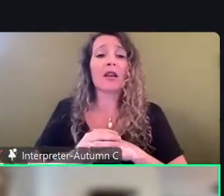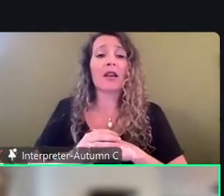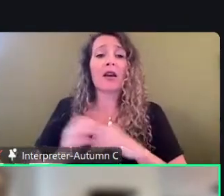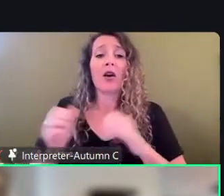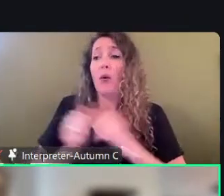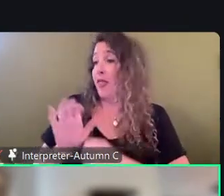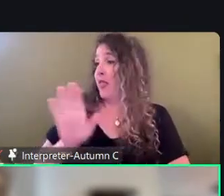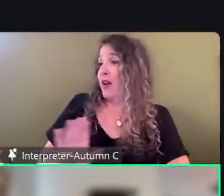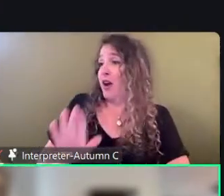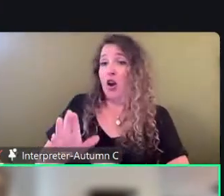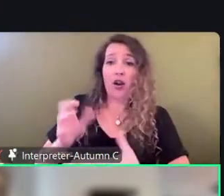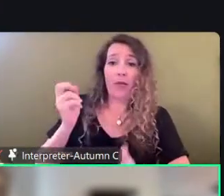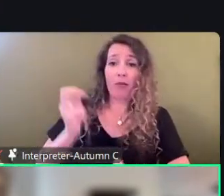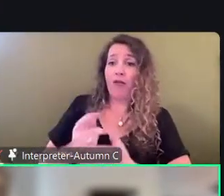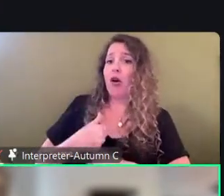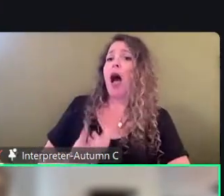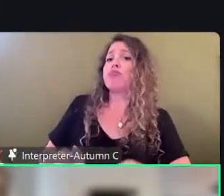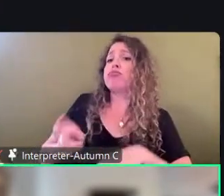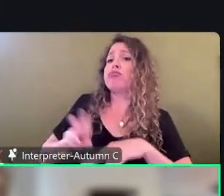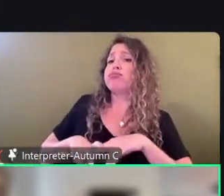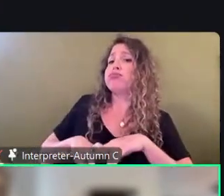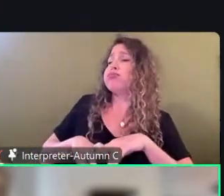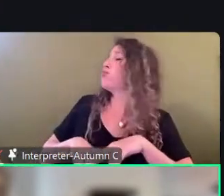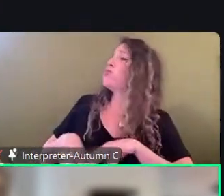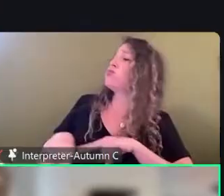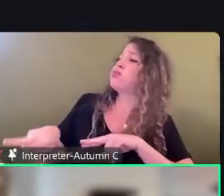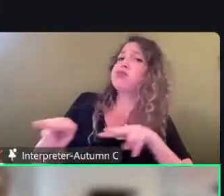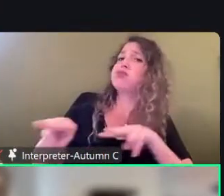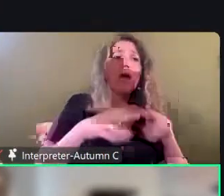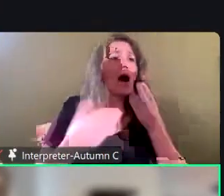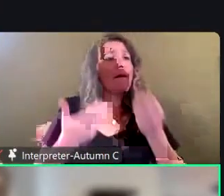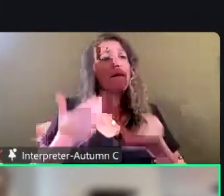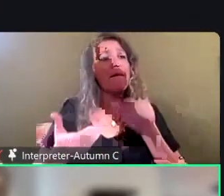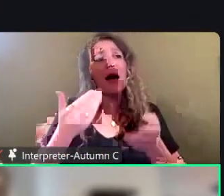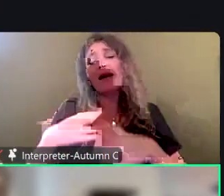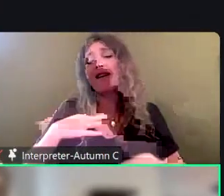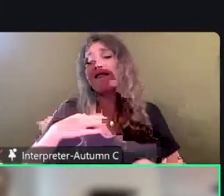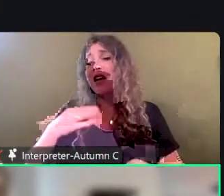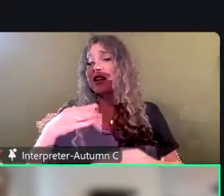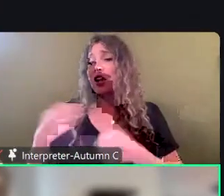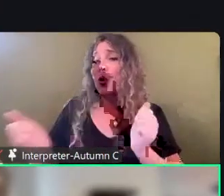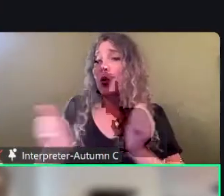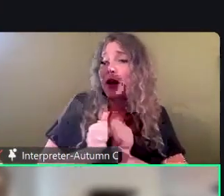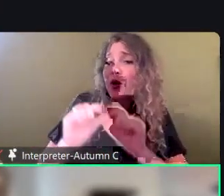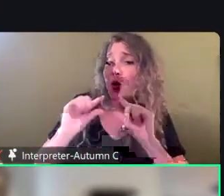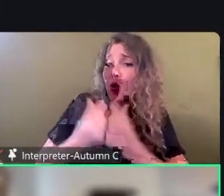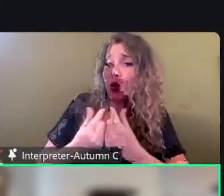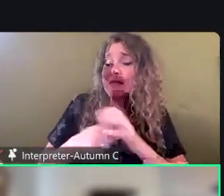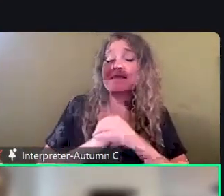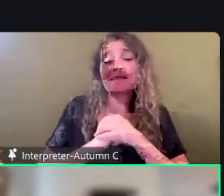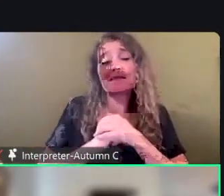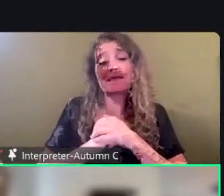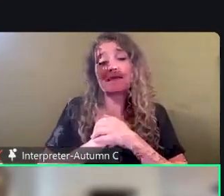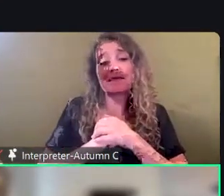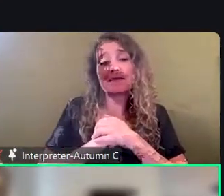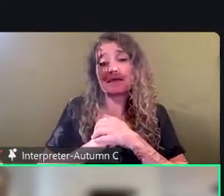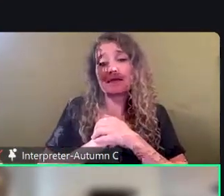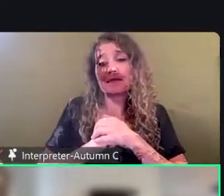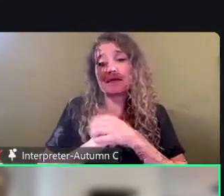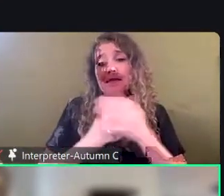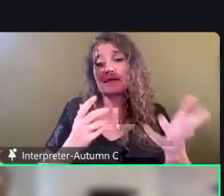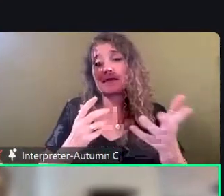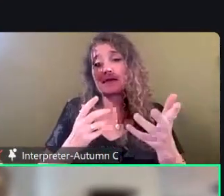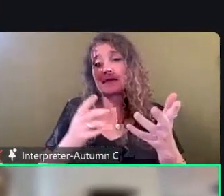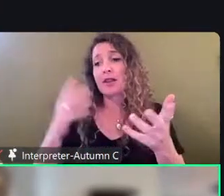hang out, observe, and might volunteer with groups. The backstage of this conference is an example. So